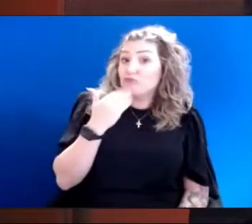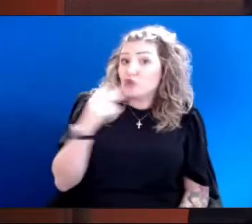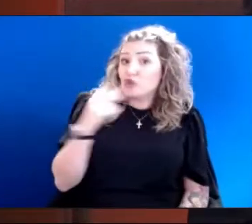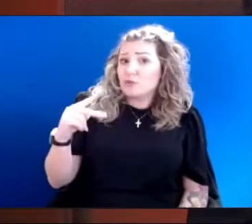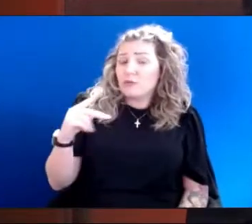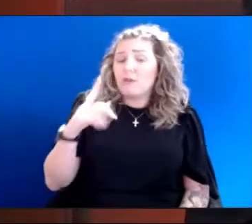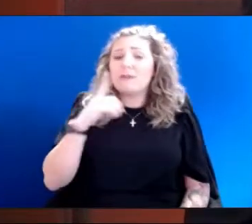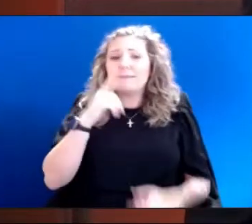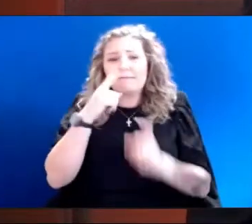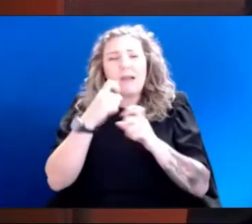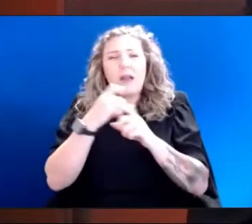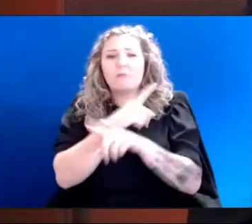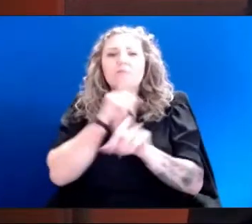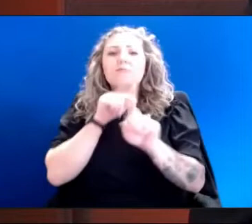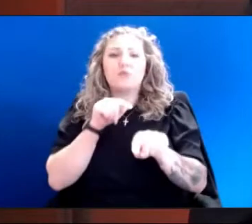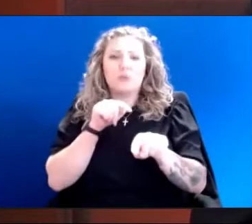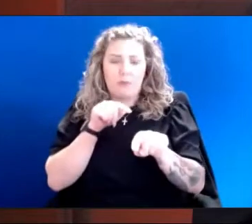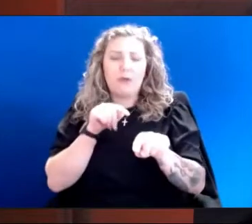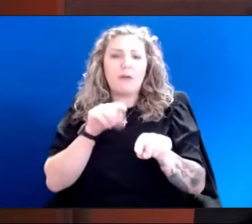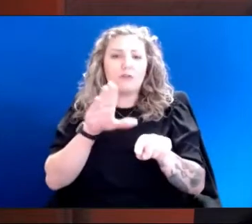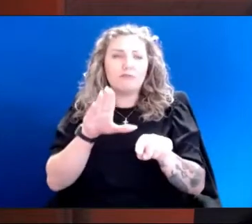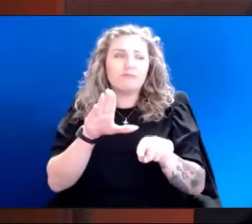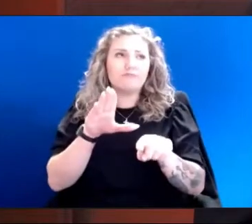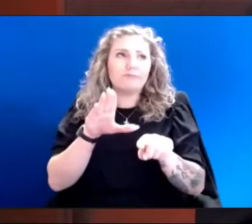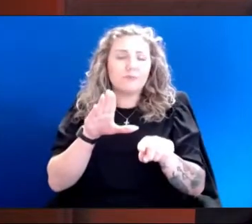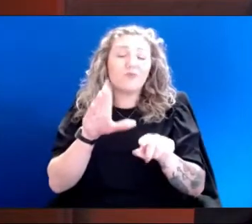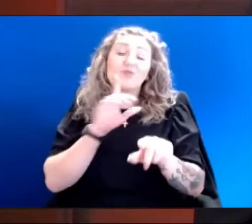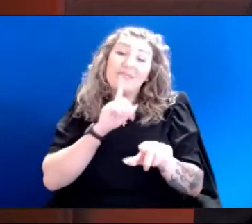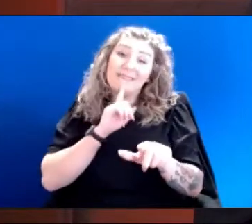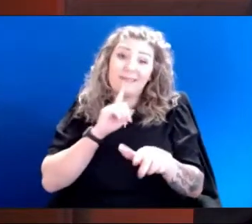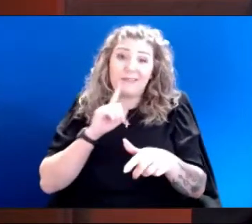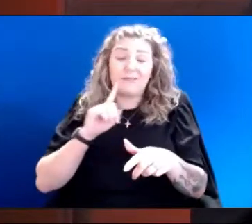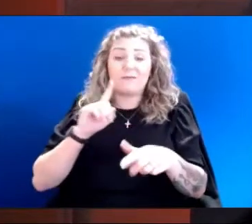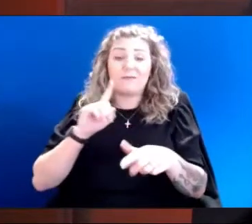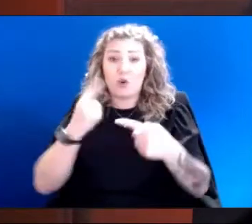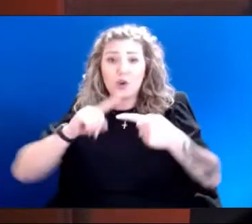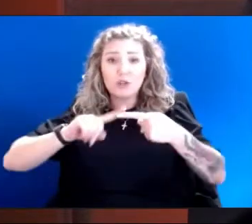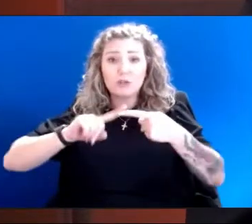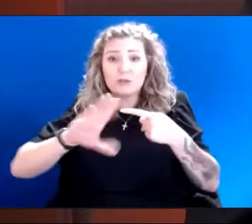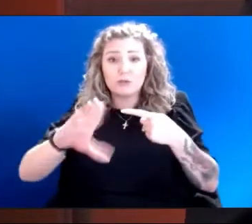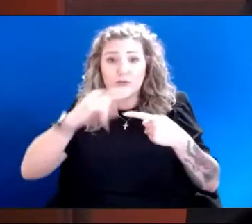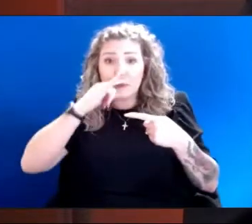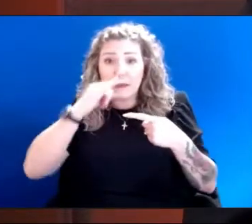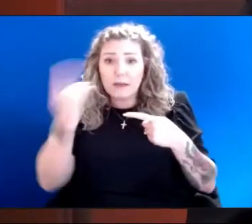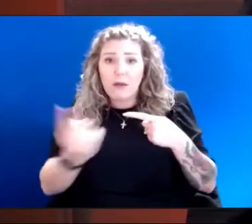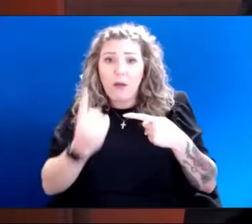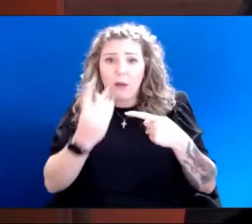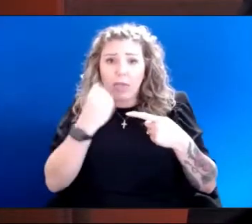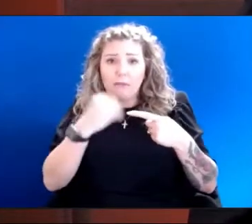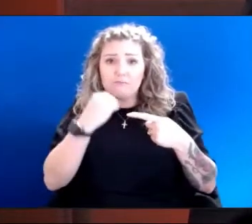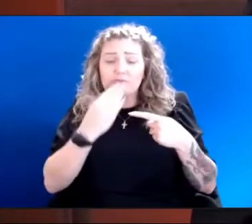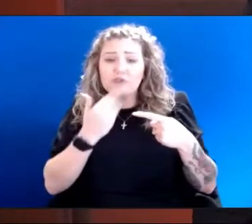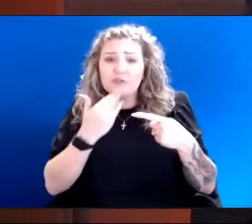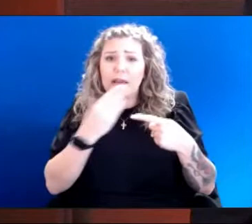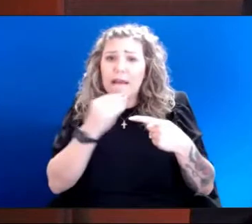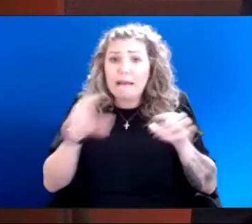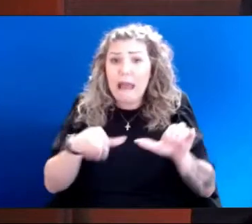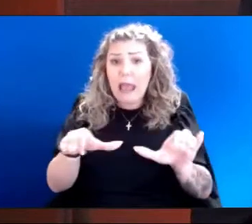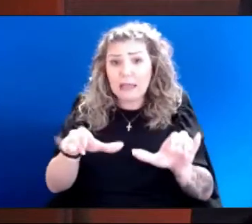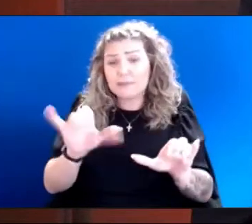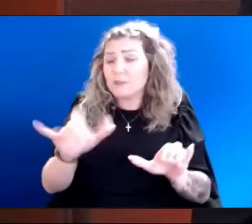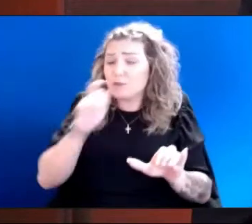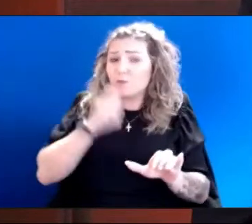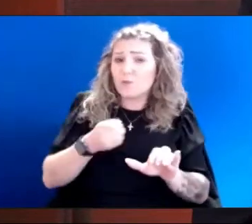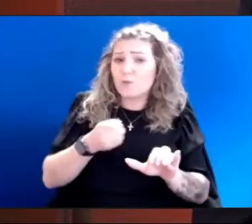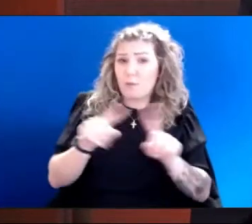response in terms of, number one, if the kids are always eating sugar, if they're active and they're burning off, okay, cool. But for the